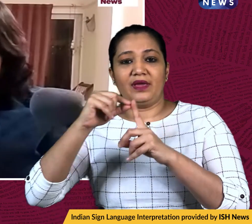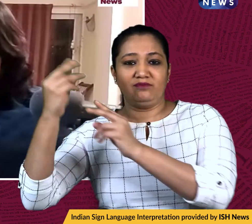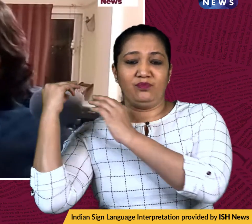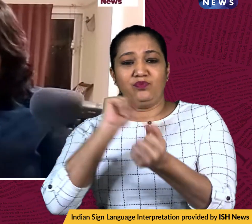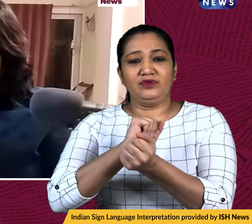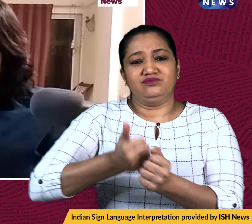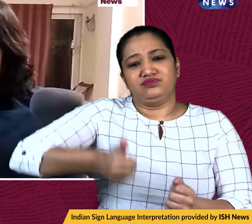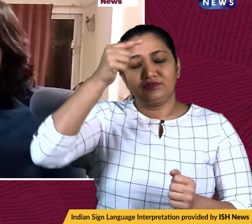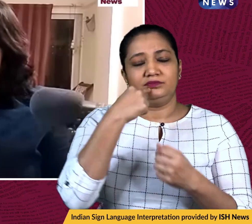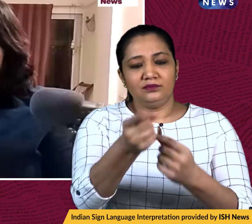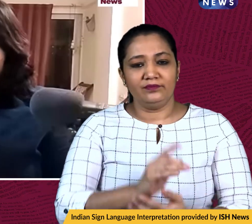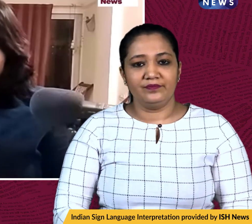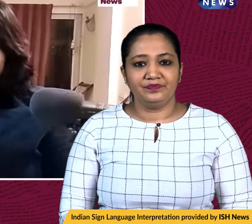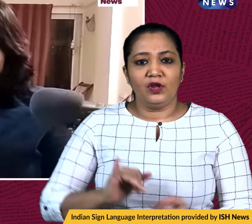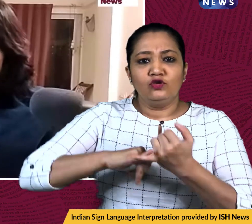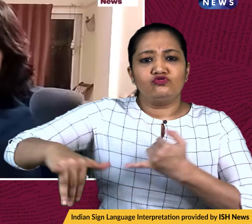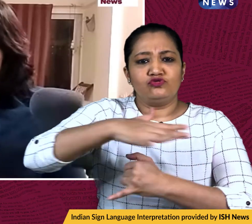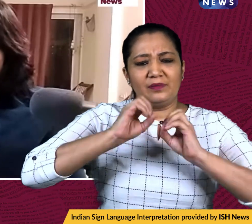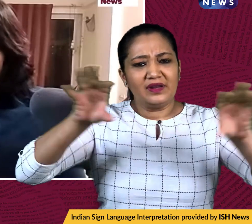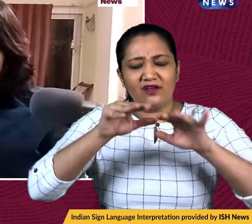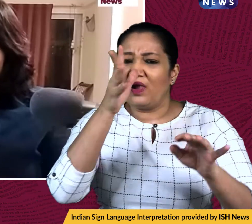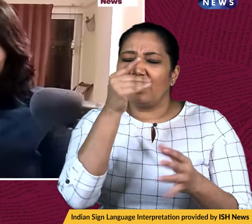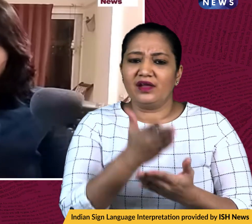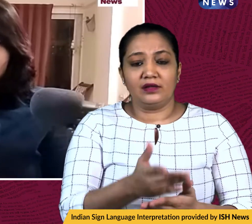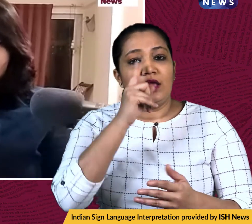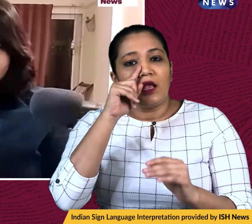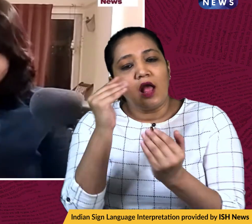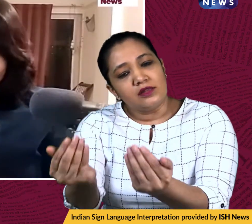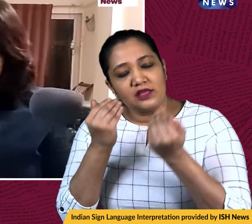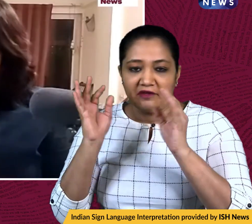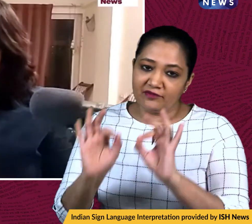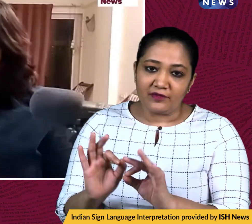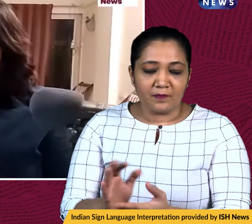of Shahdara has said that the social media posts are false and the girl